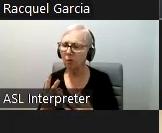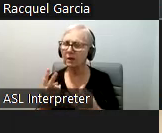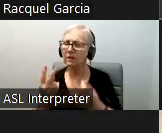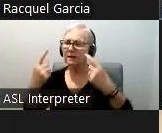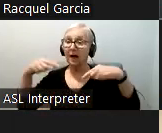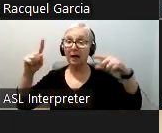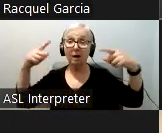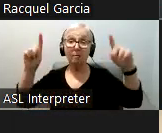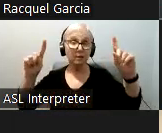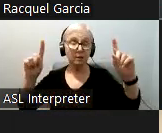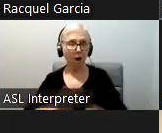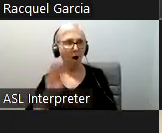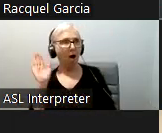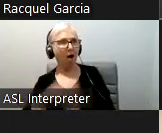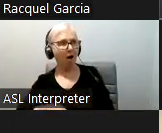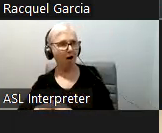accomplished?